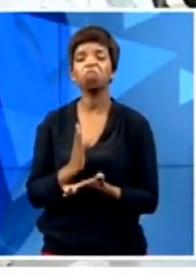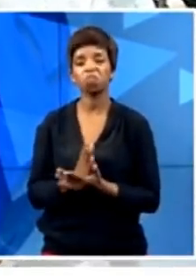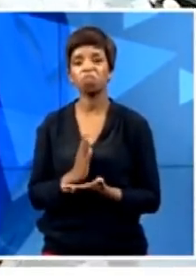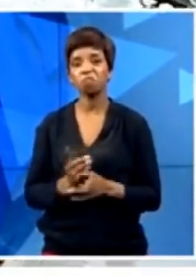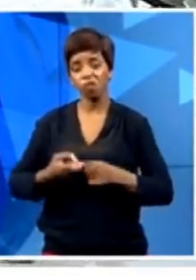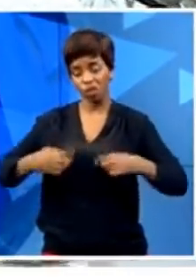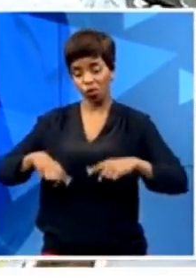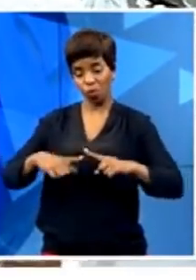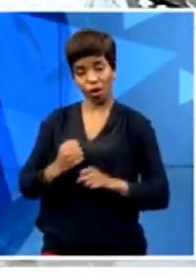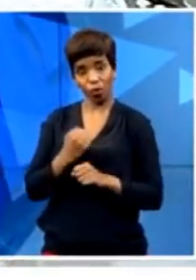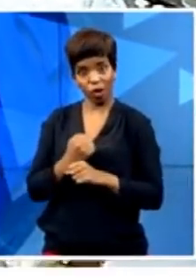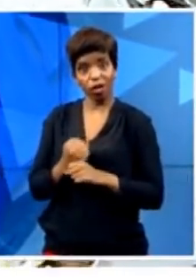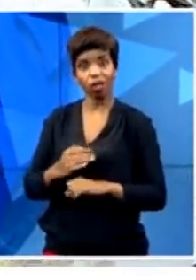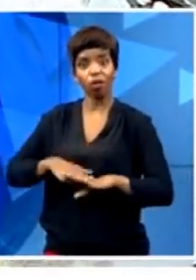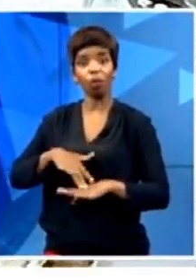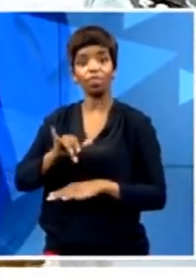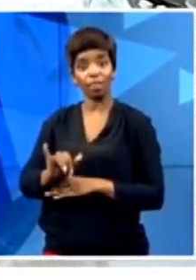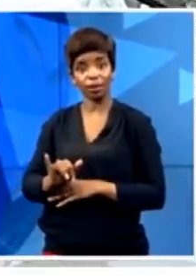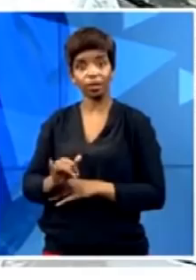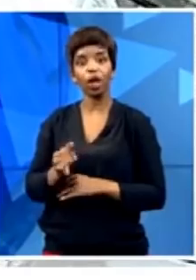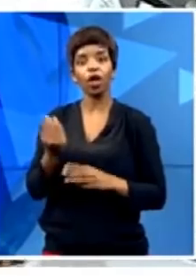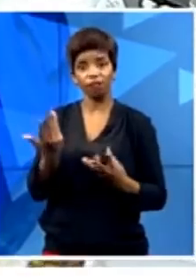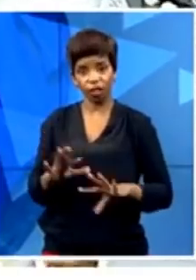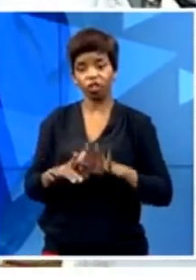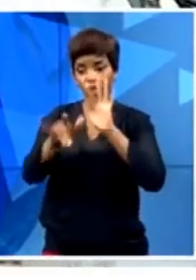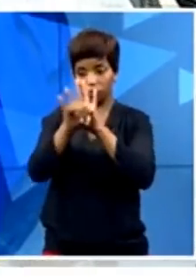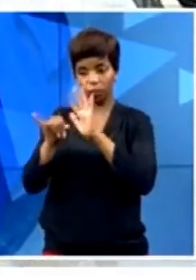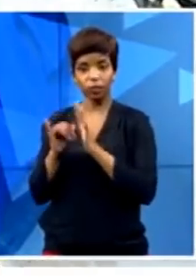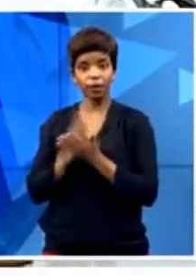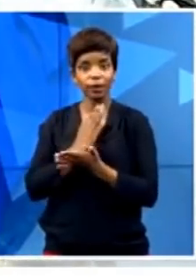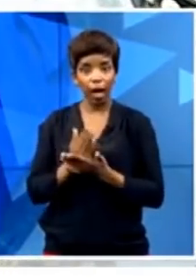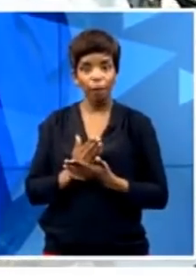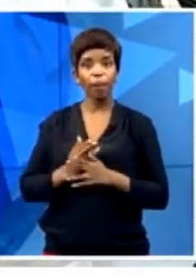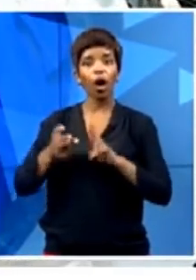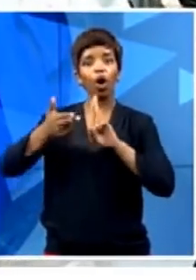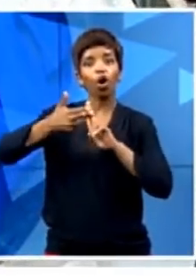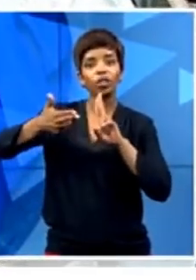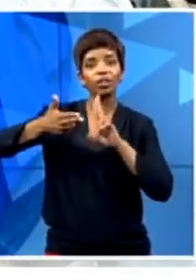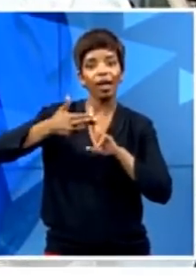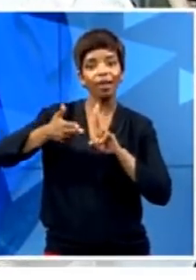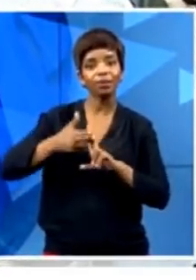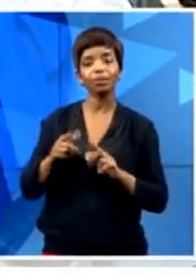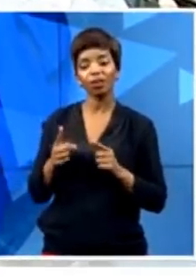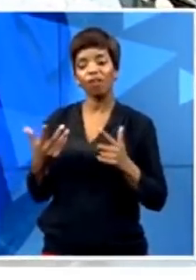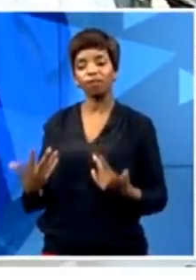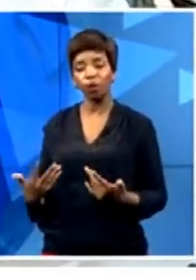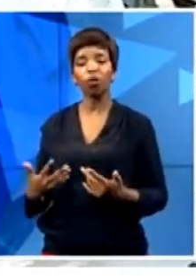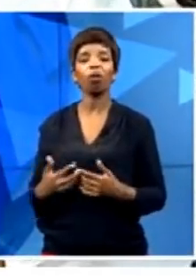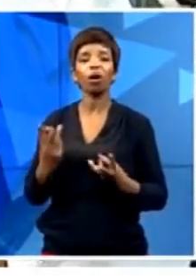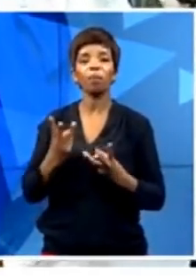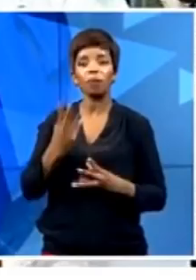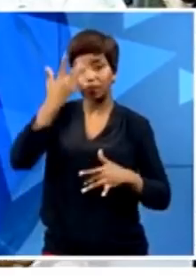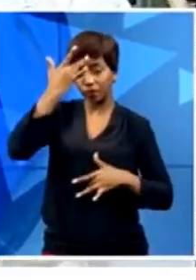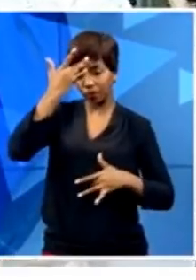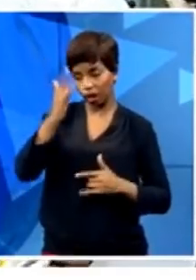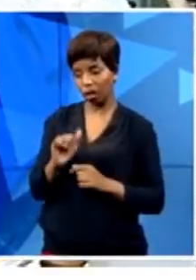quarantine areas. A couple of hotels, facilities that we have in the province are also ready for such a quarantine. And we were